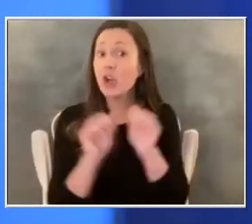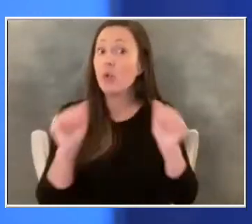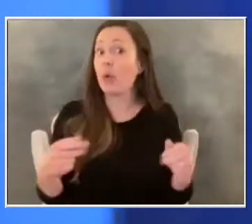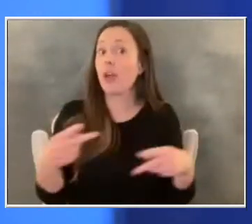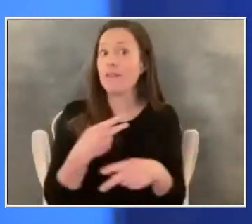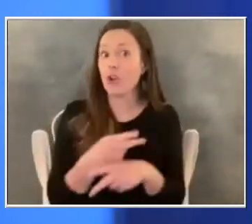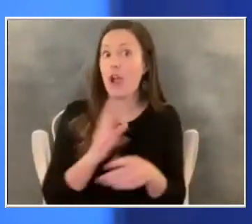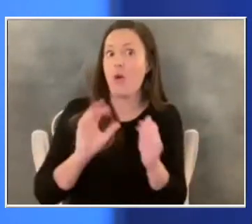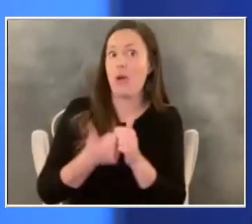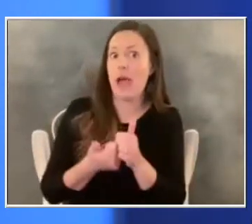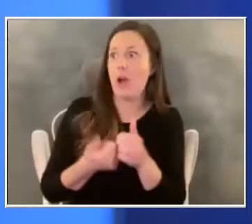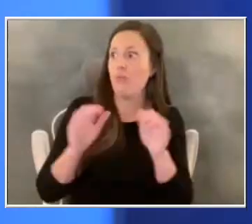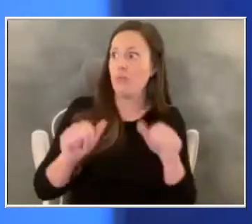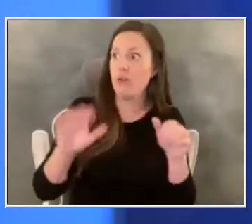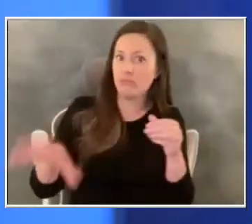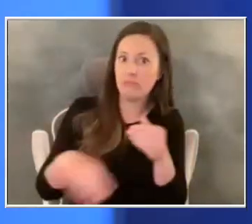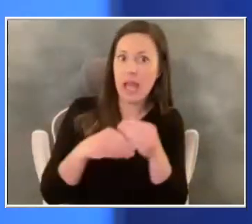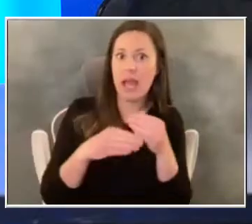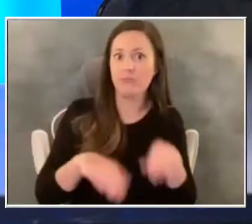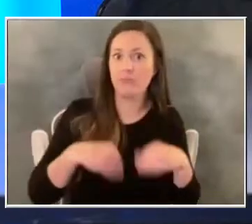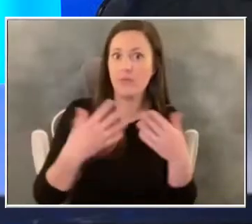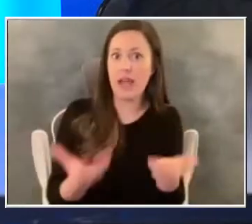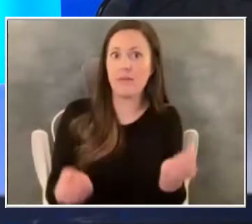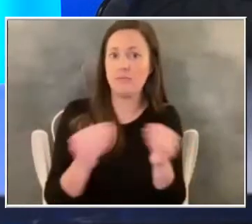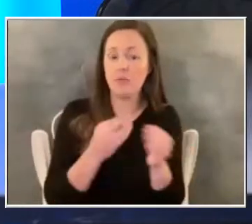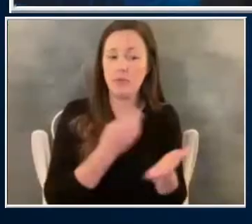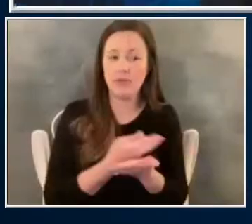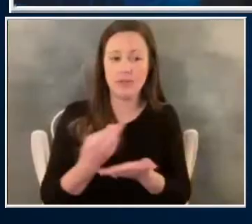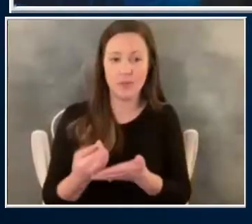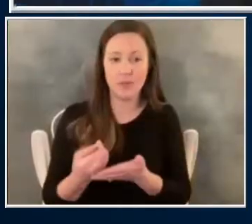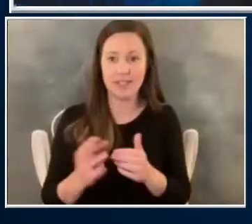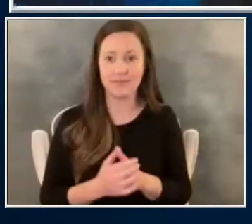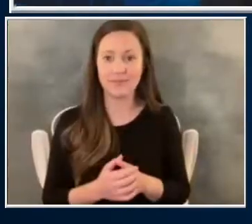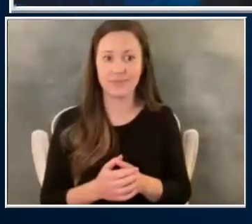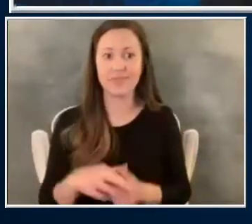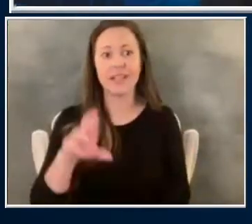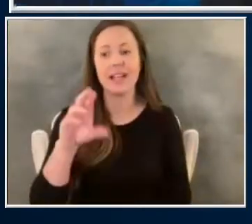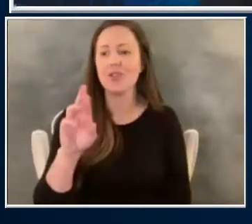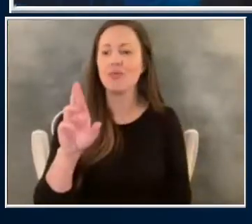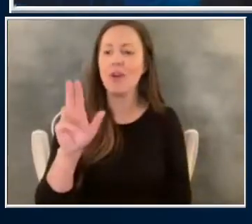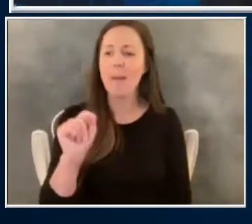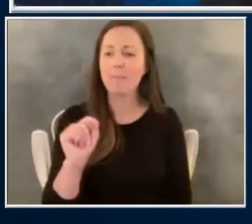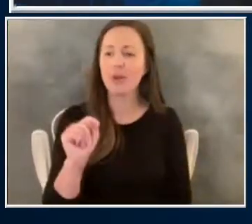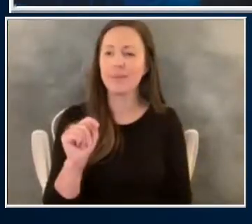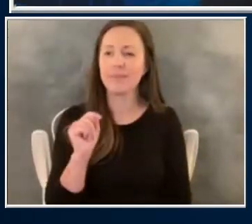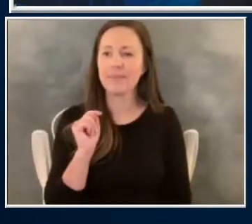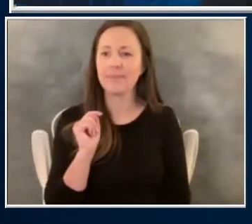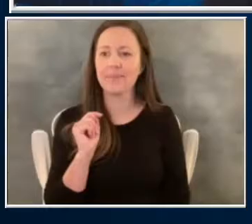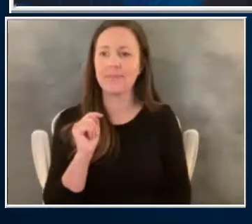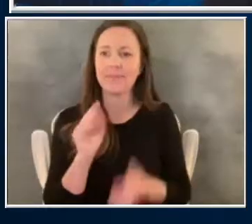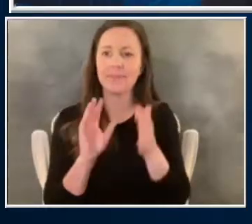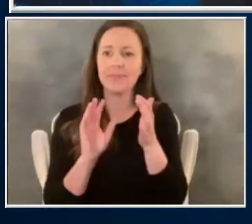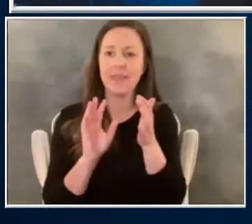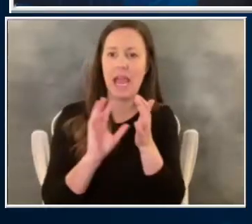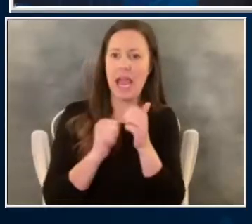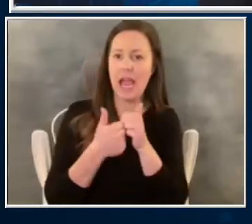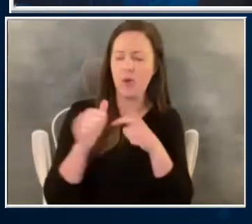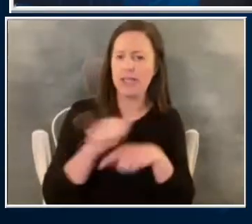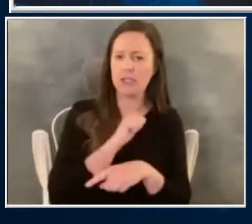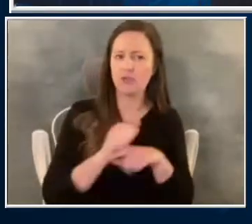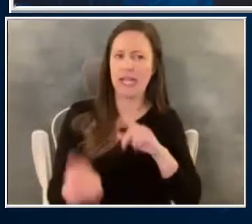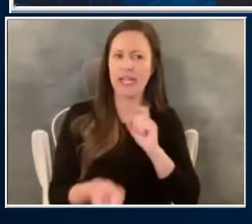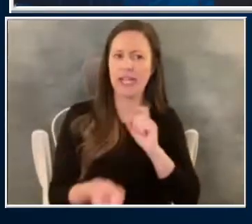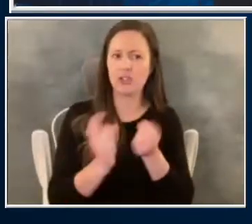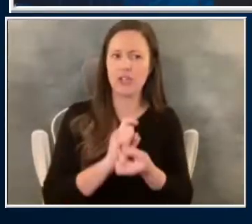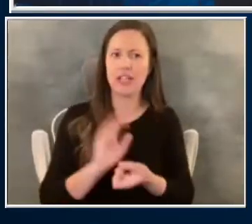OB resources in rural communities. So Robert, how has the training changed your confidence and readiness to